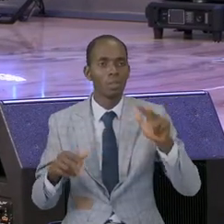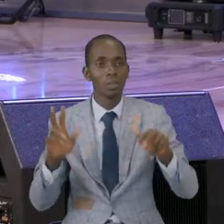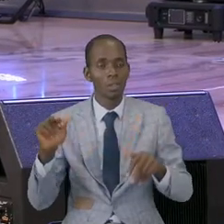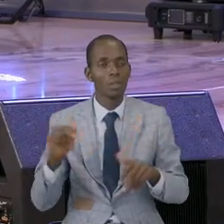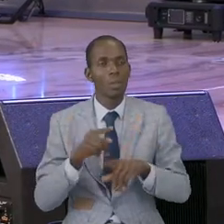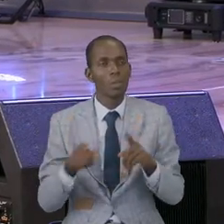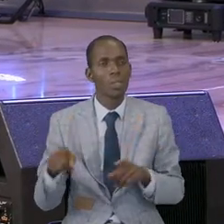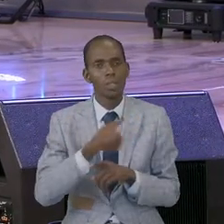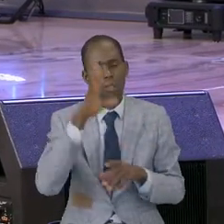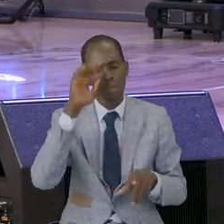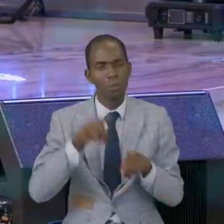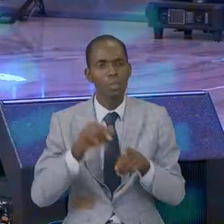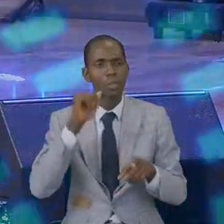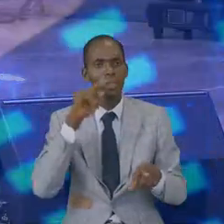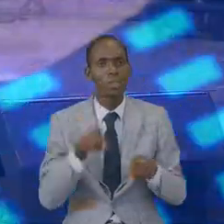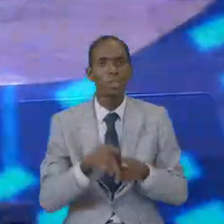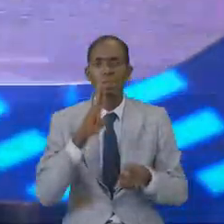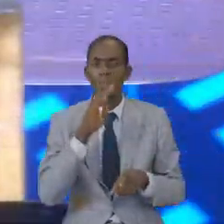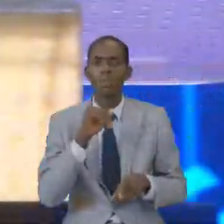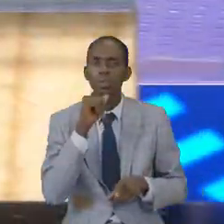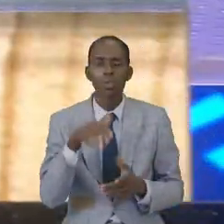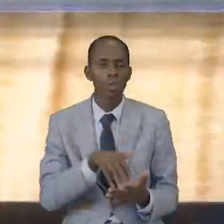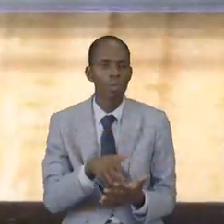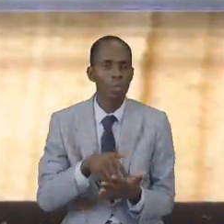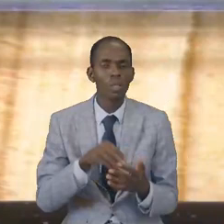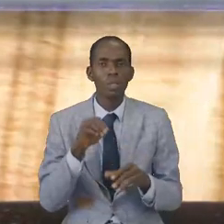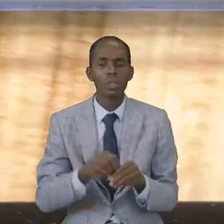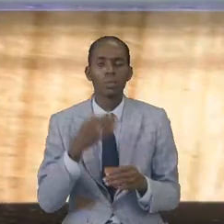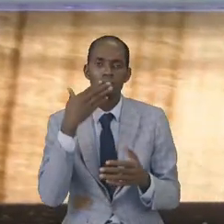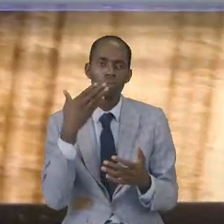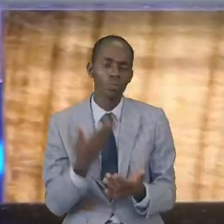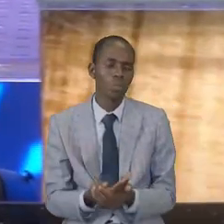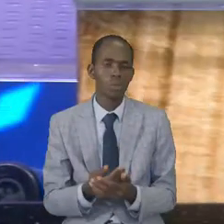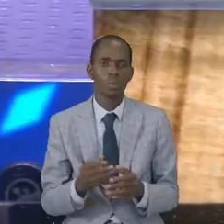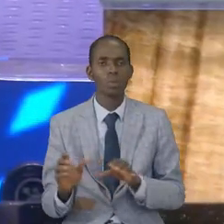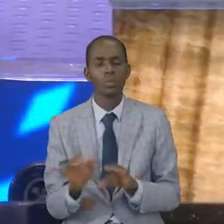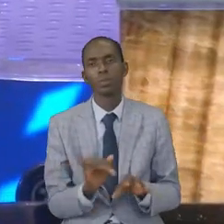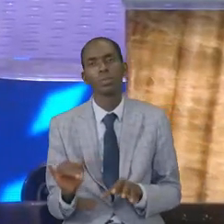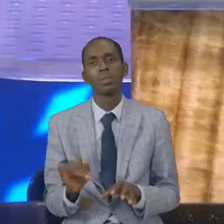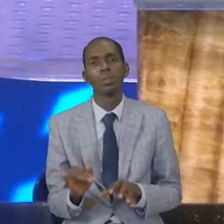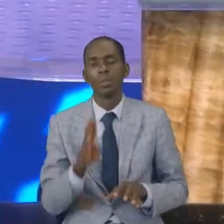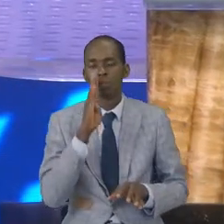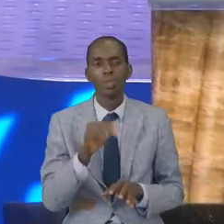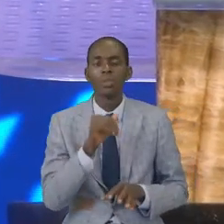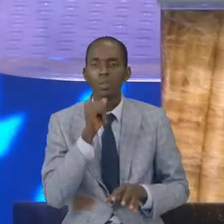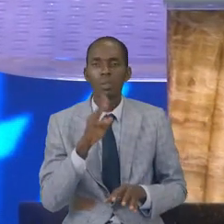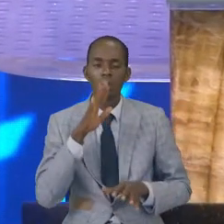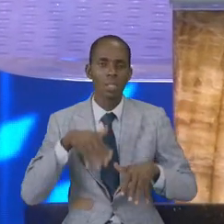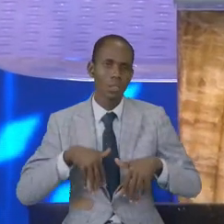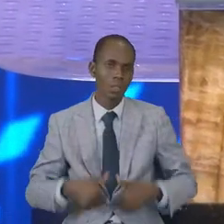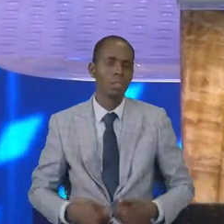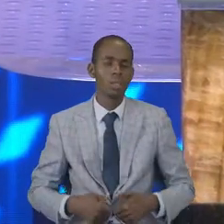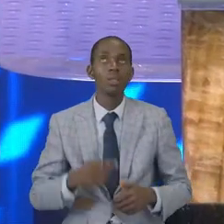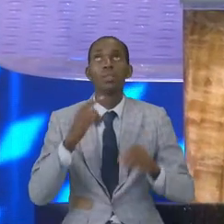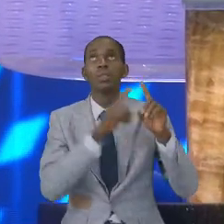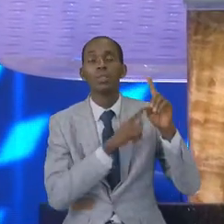brethren, be not weary in well doing, be not tired of well doing. God has provided